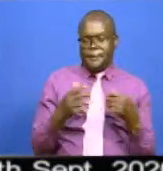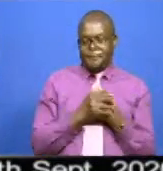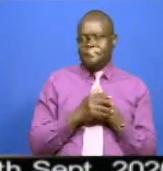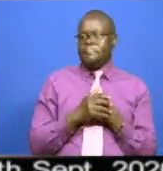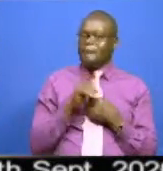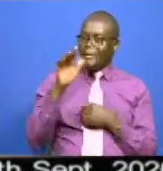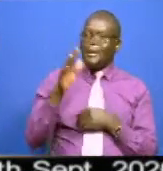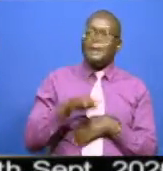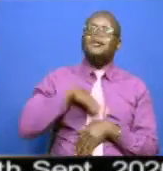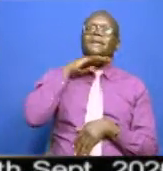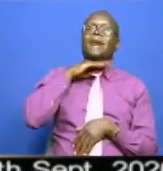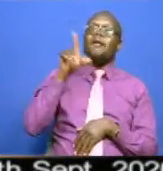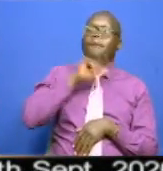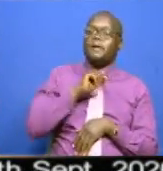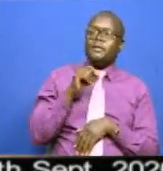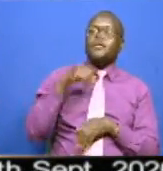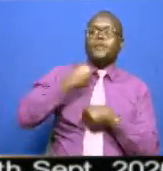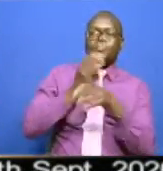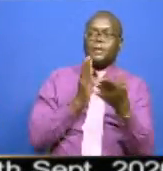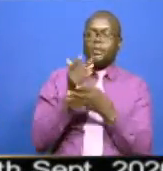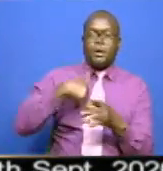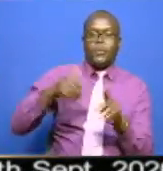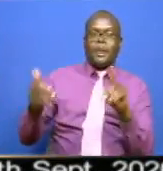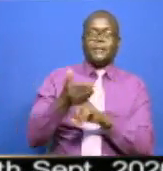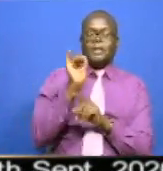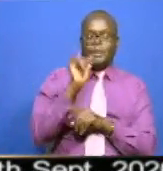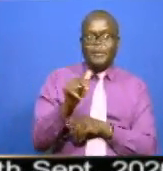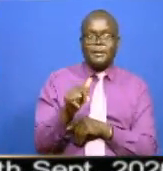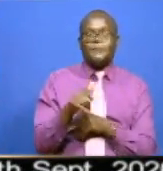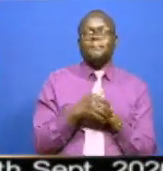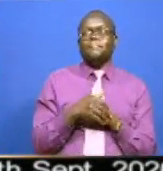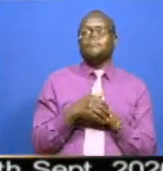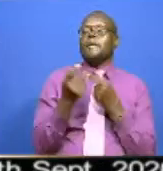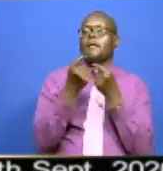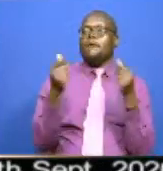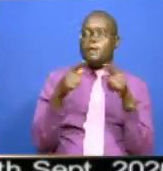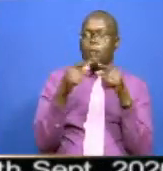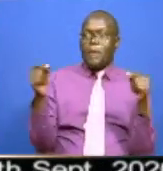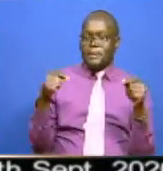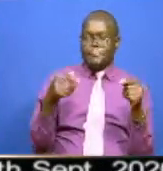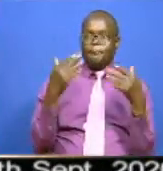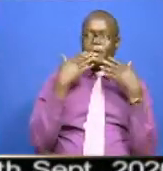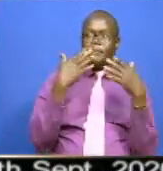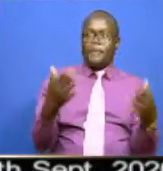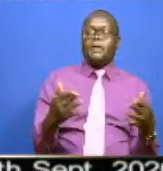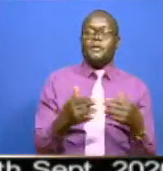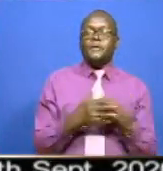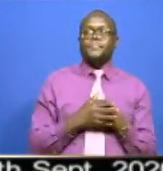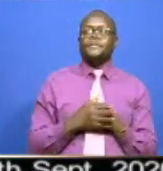blood so that this can be achieved. And with those few remarks, Mr. Speaker, I thank you.